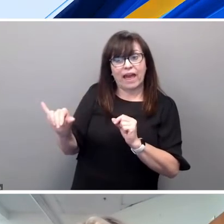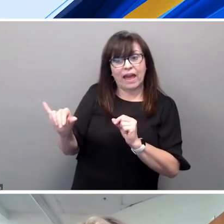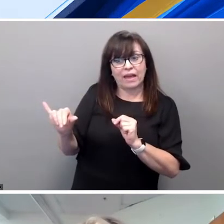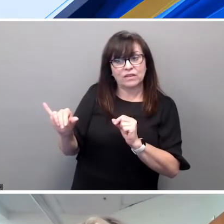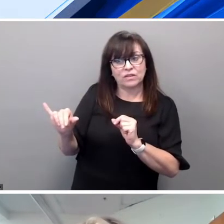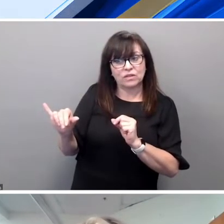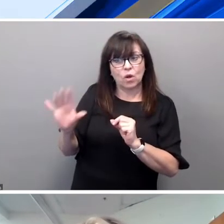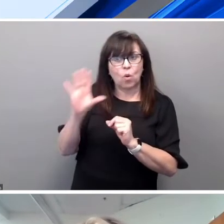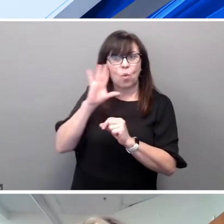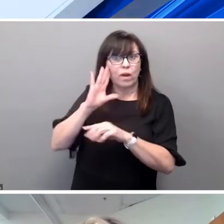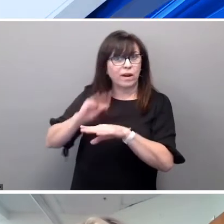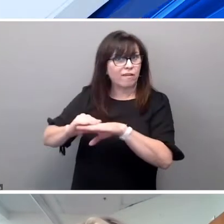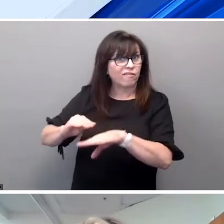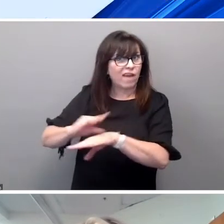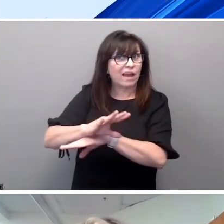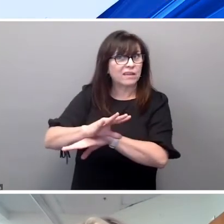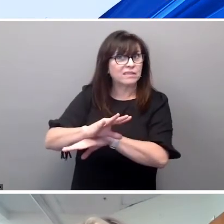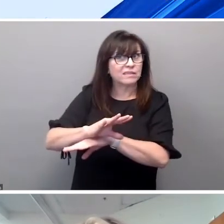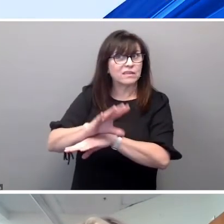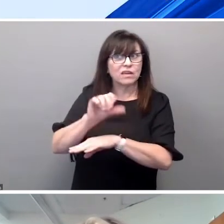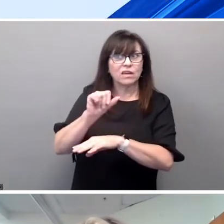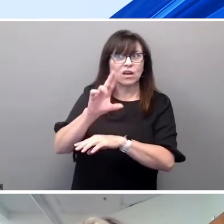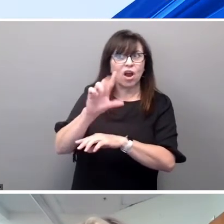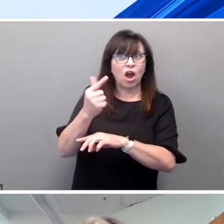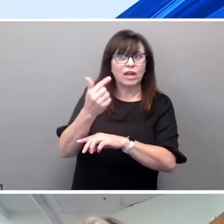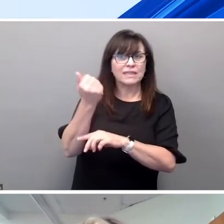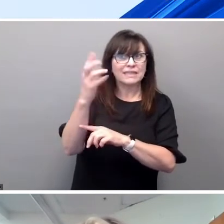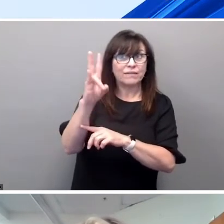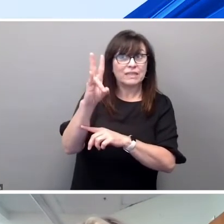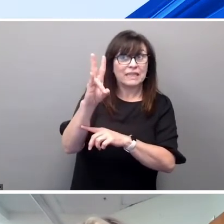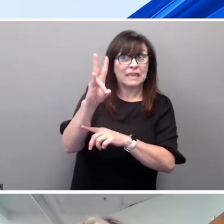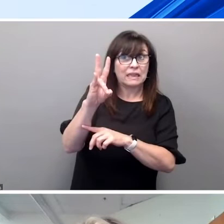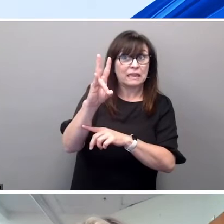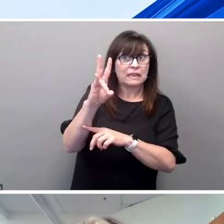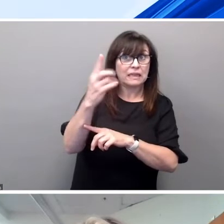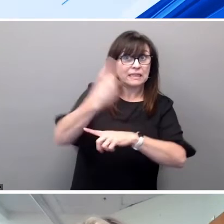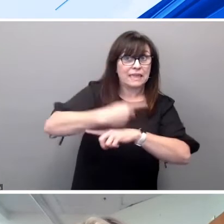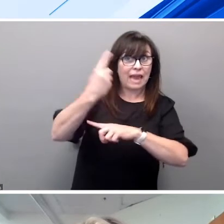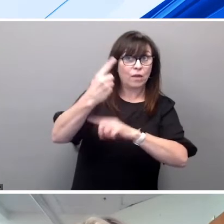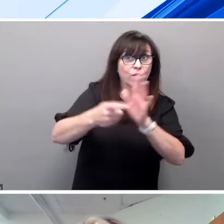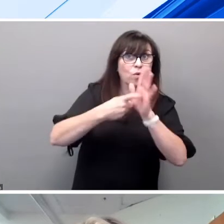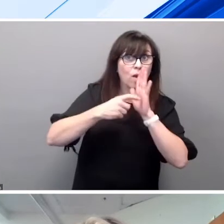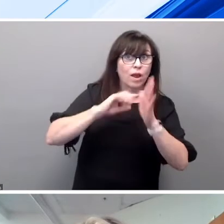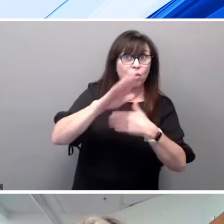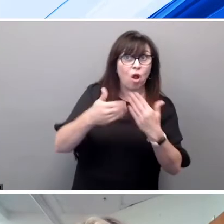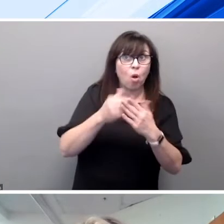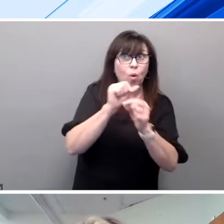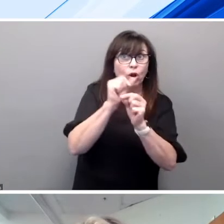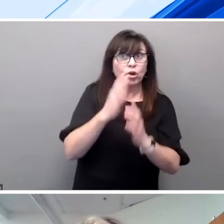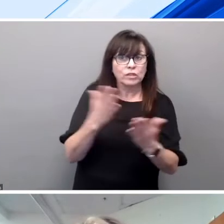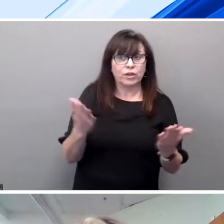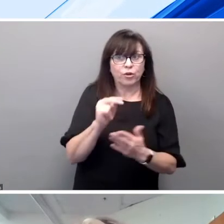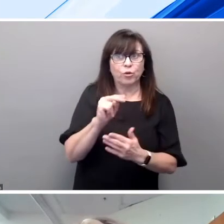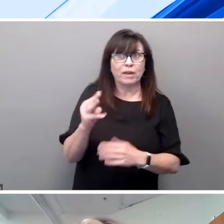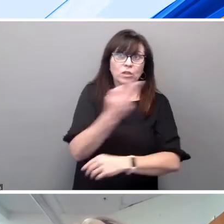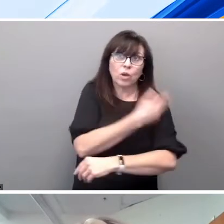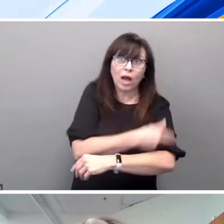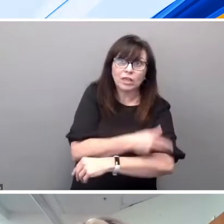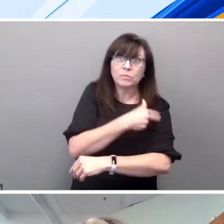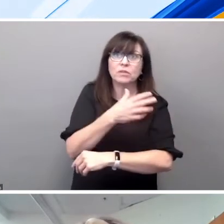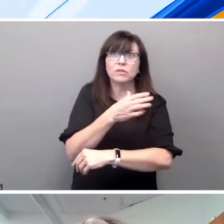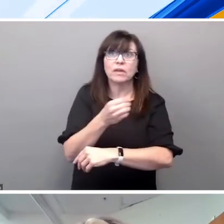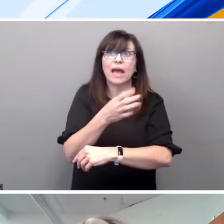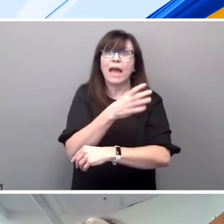any effect on the August 17th order requiring all workers in New Mexico hospitals and congregate